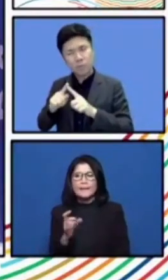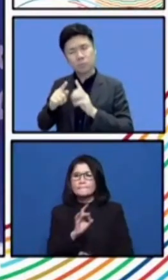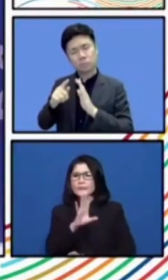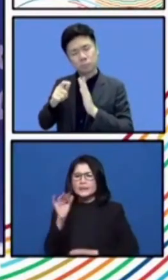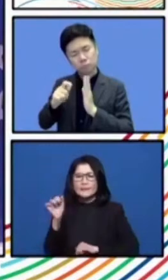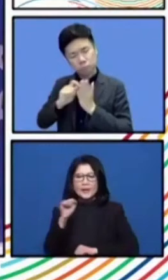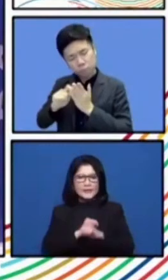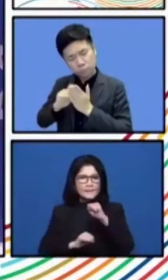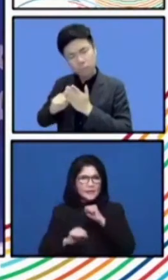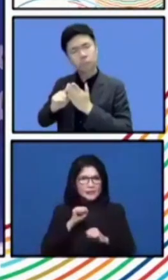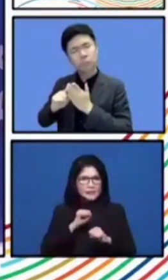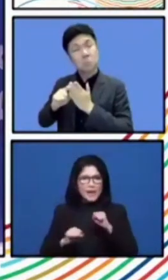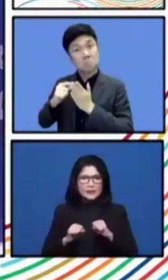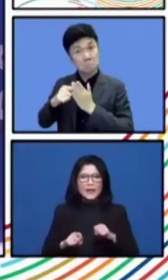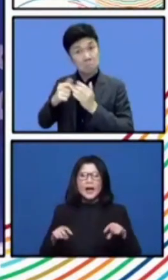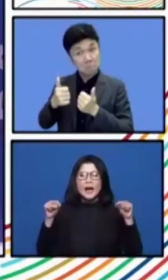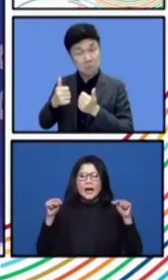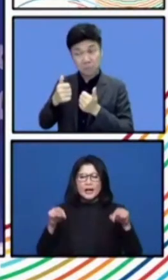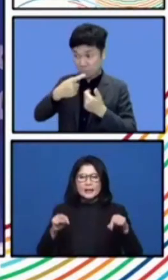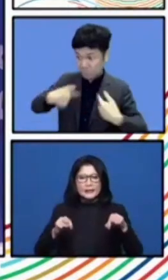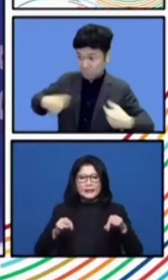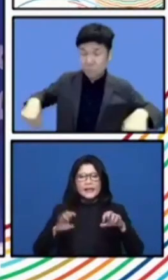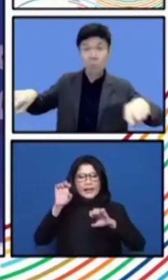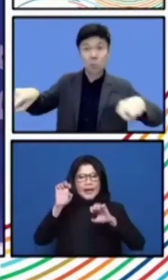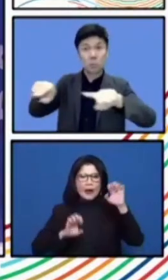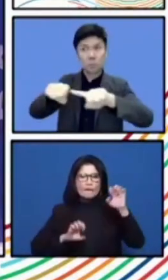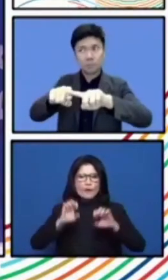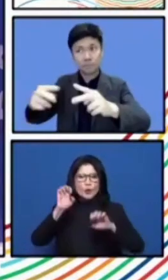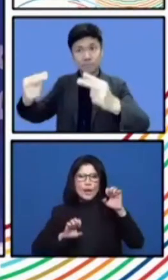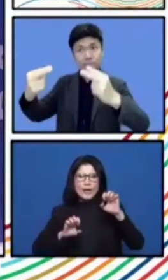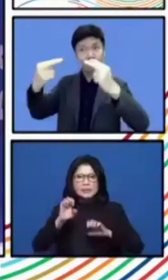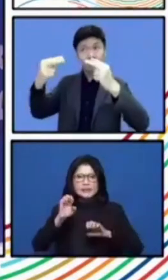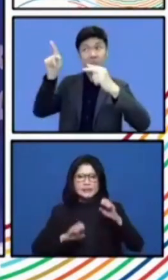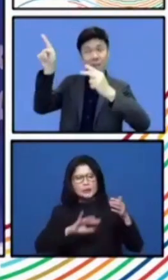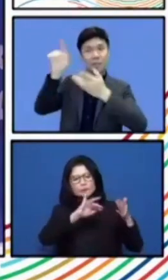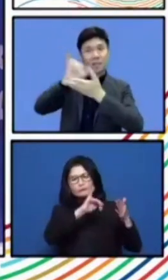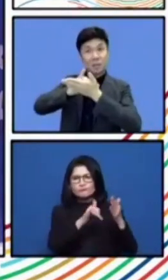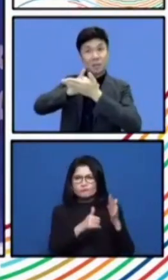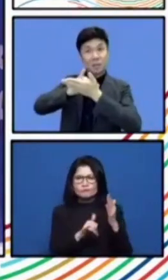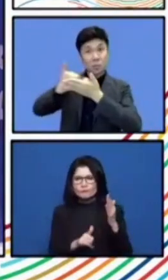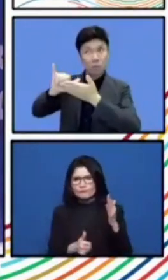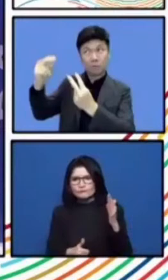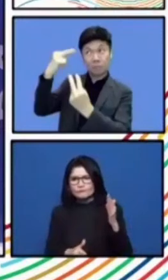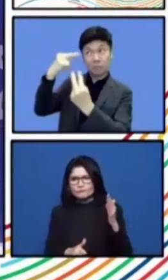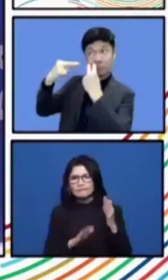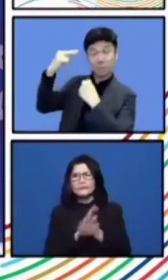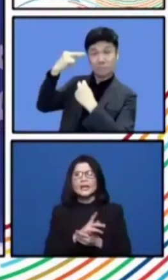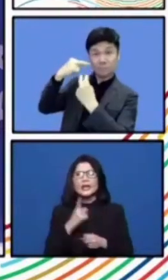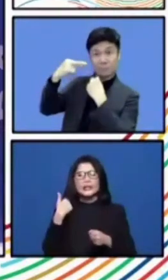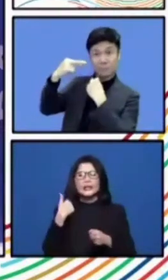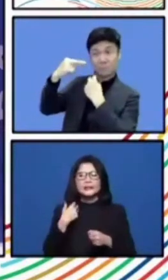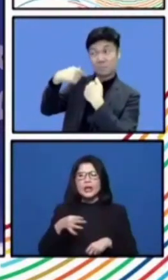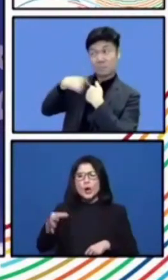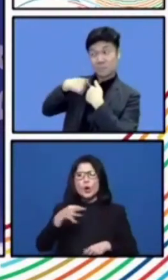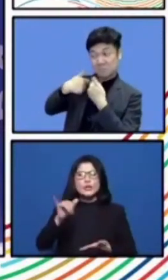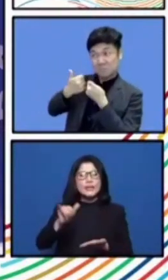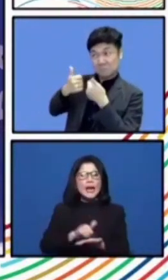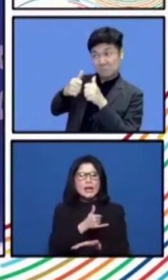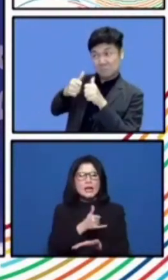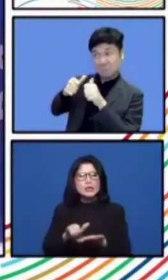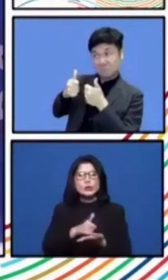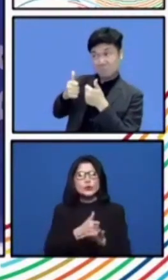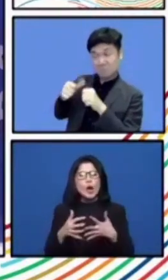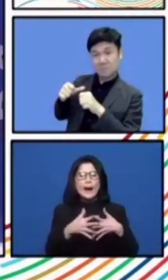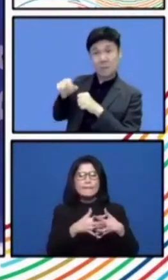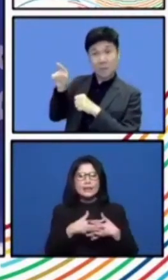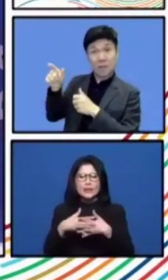evaluated by a group in in New York which is made of colleagues some have disability